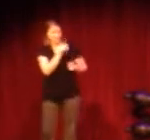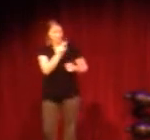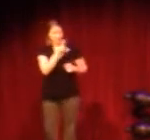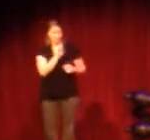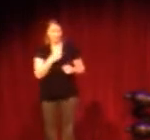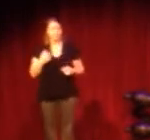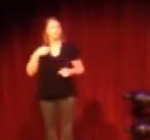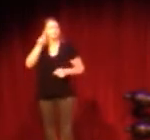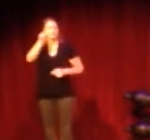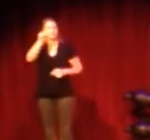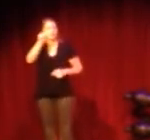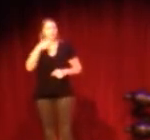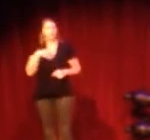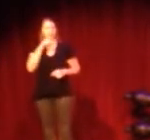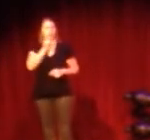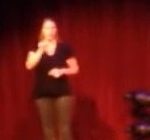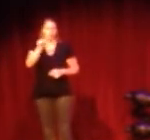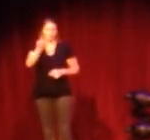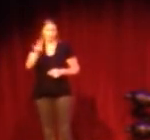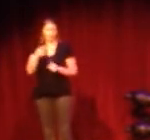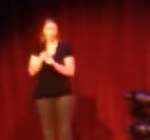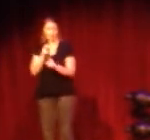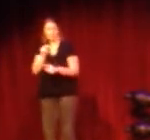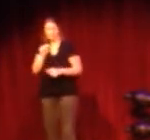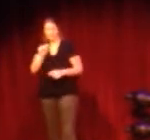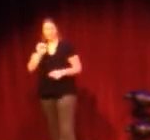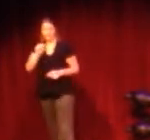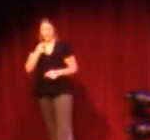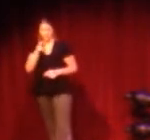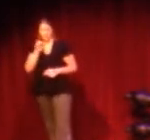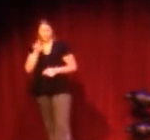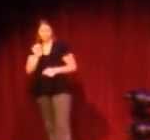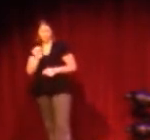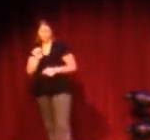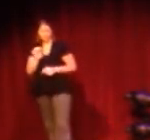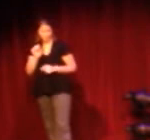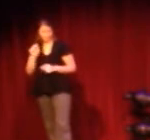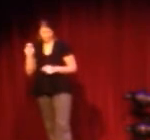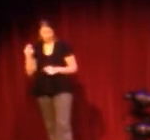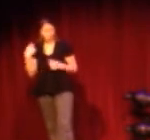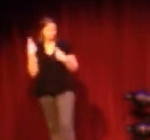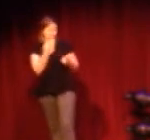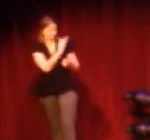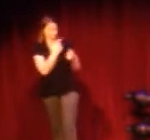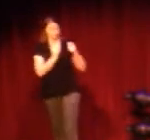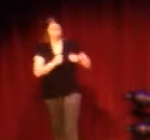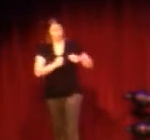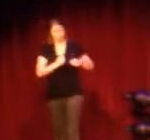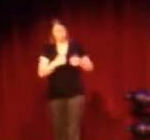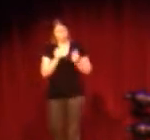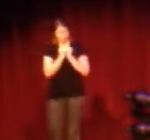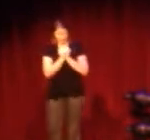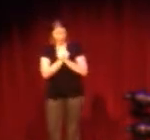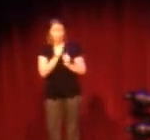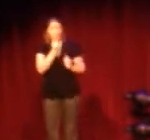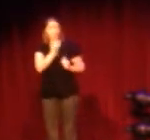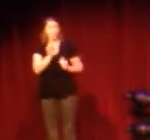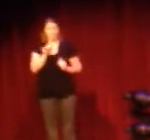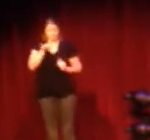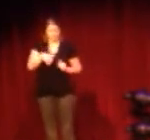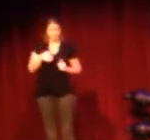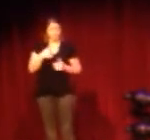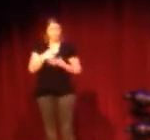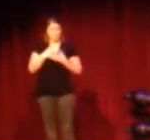Hello. I'm 27 years old. I'm from Nashville, Tennessee. I've been drumming with Vince for a good long time, and this has really helped me discover